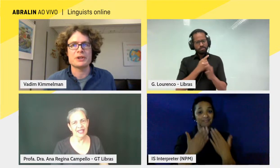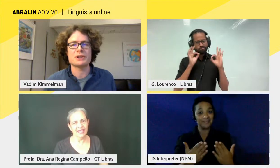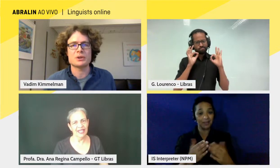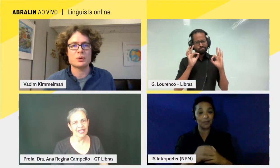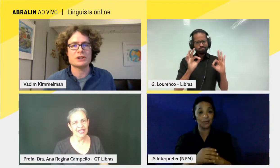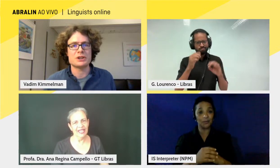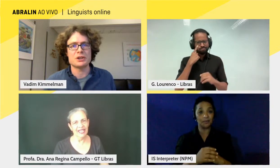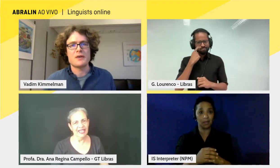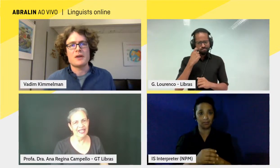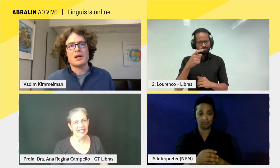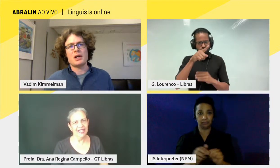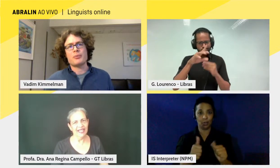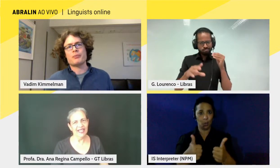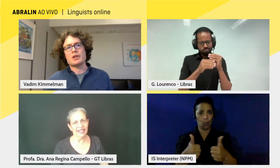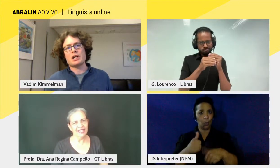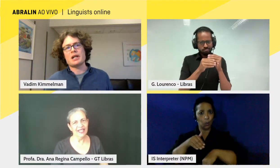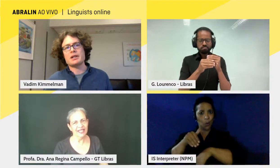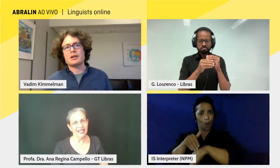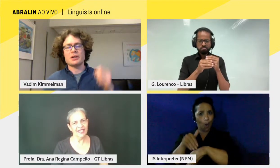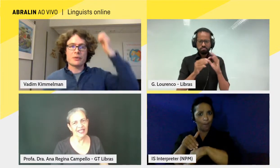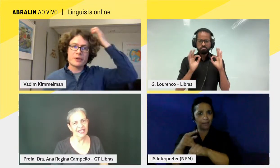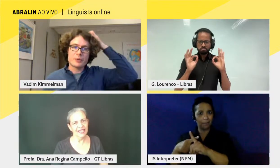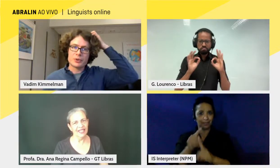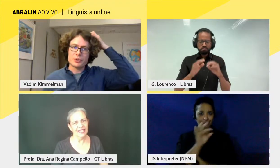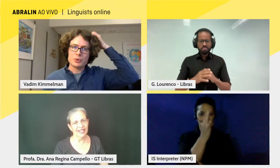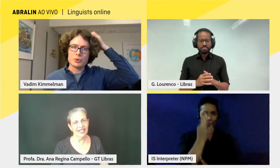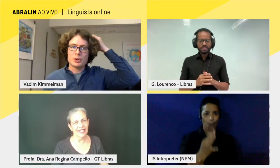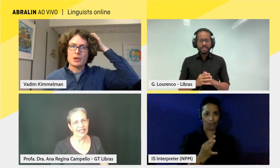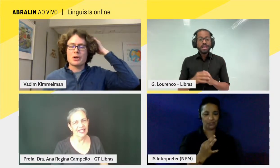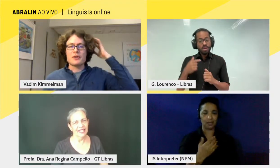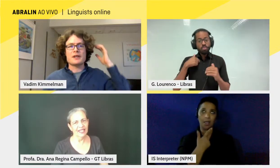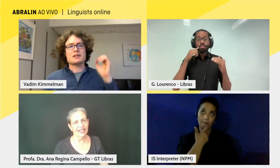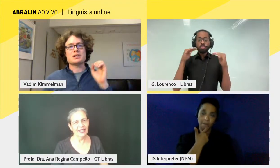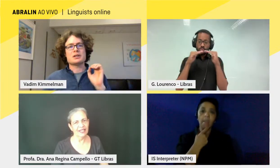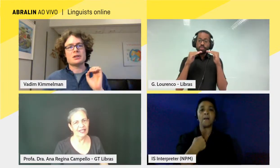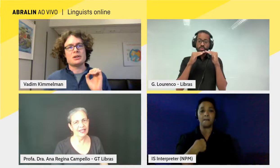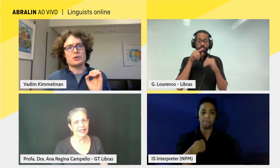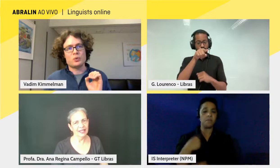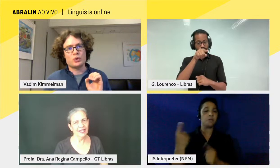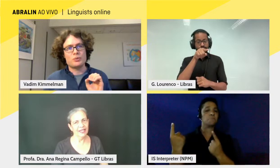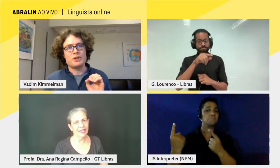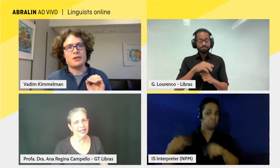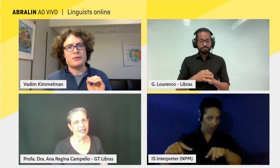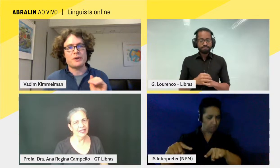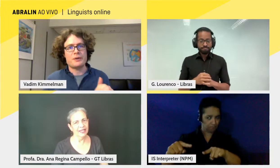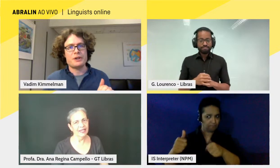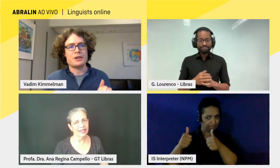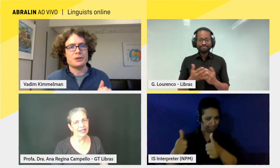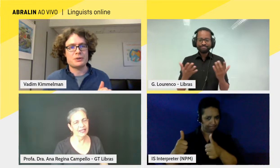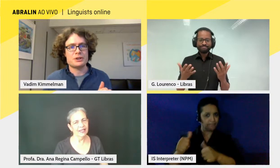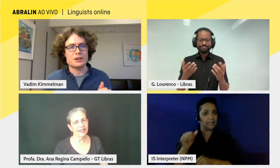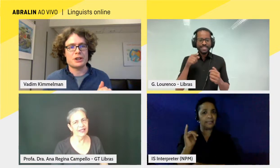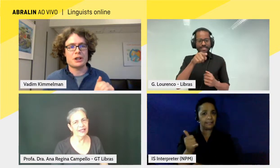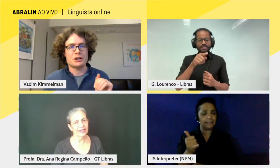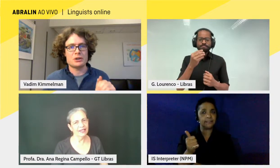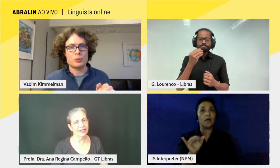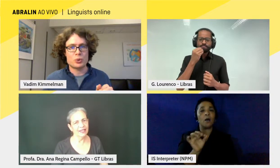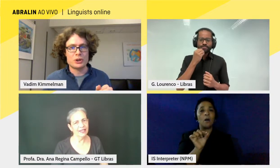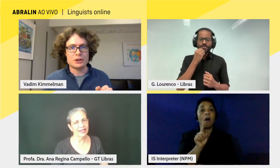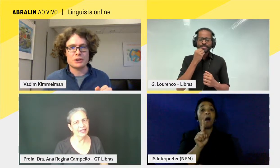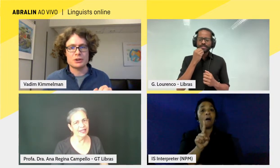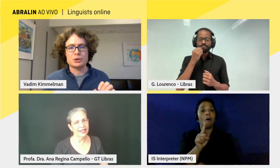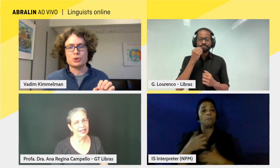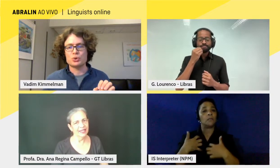comment and question. I agree with you that it would be very interesting